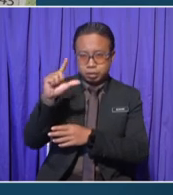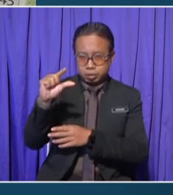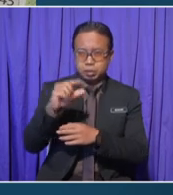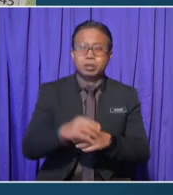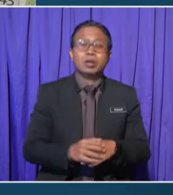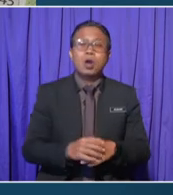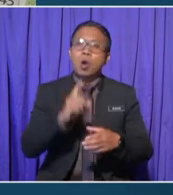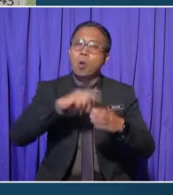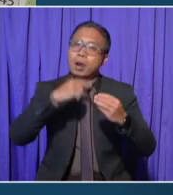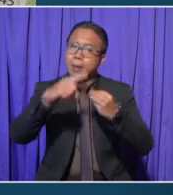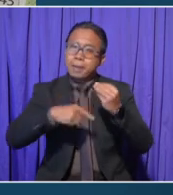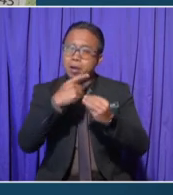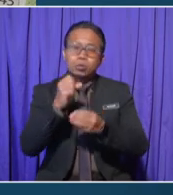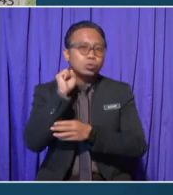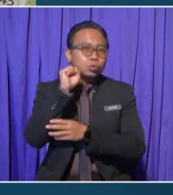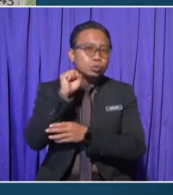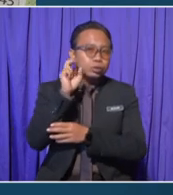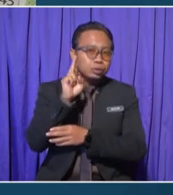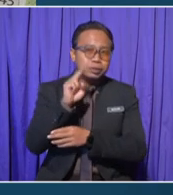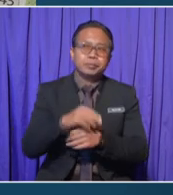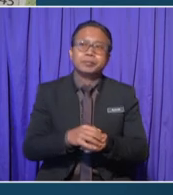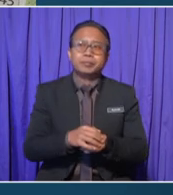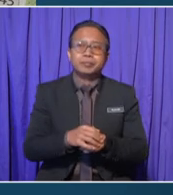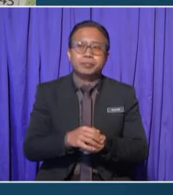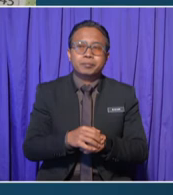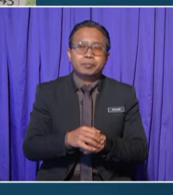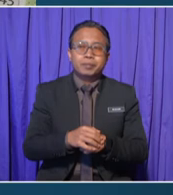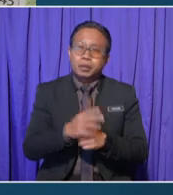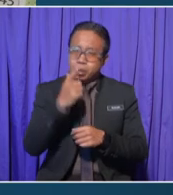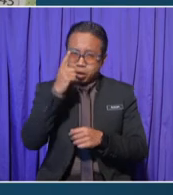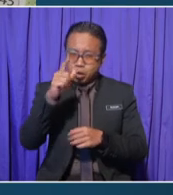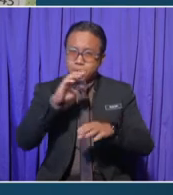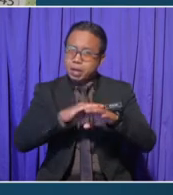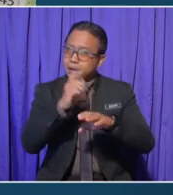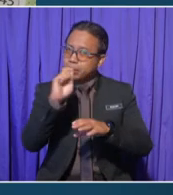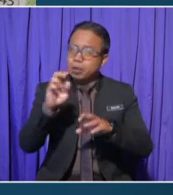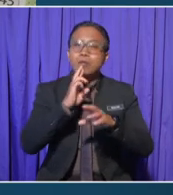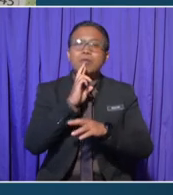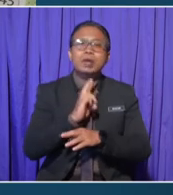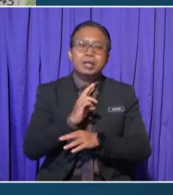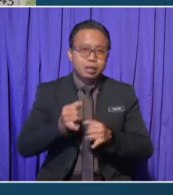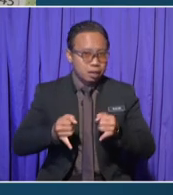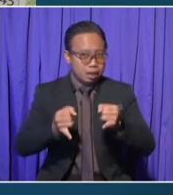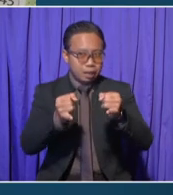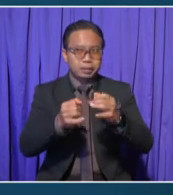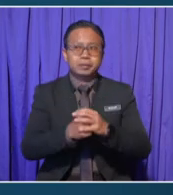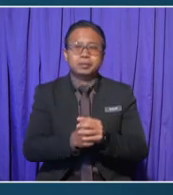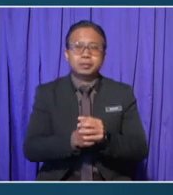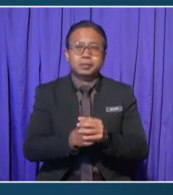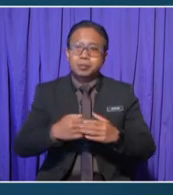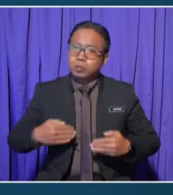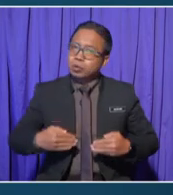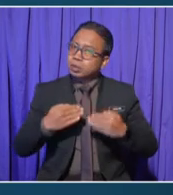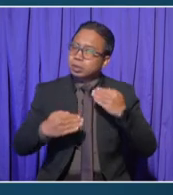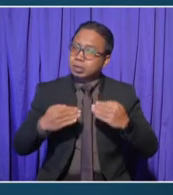What about Susan's body weight? Look at the red line. Susan's body weight